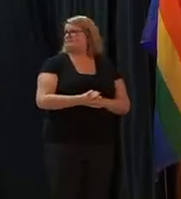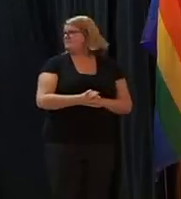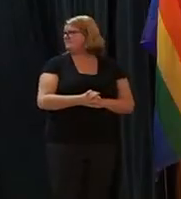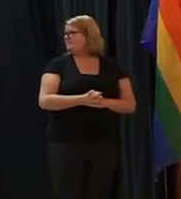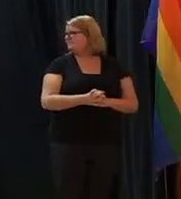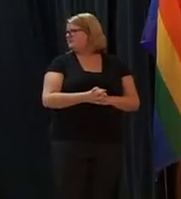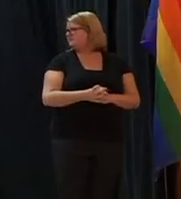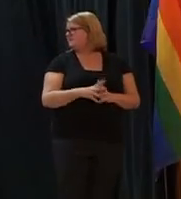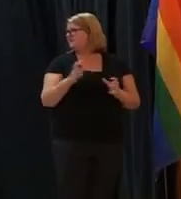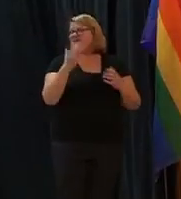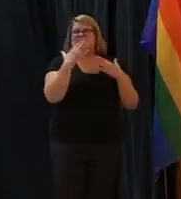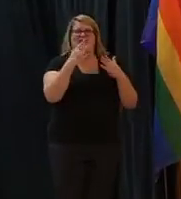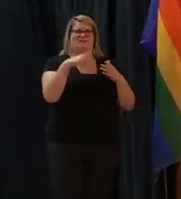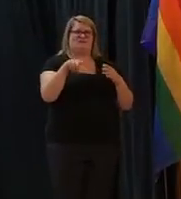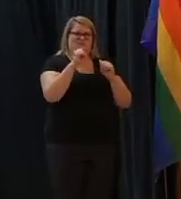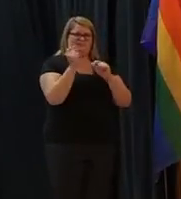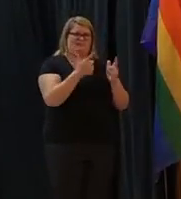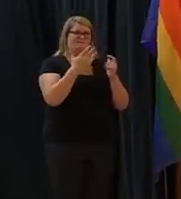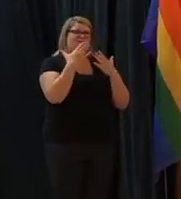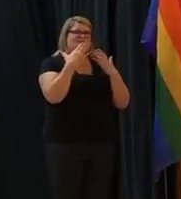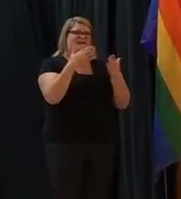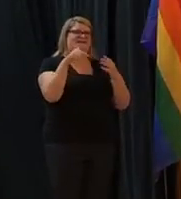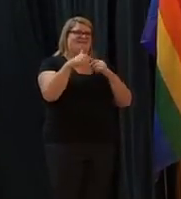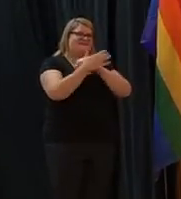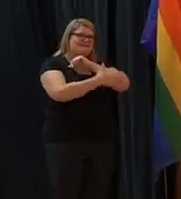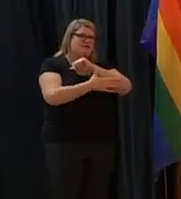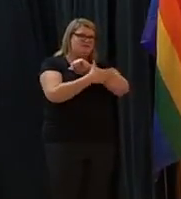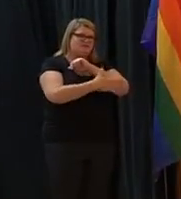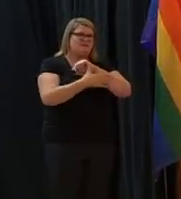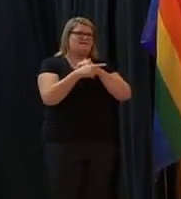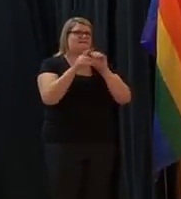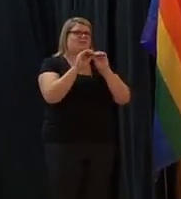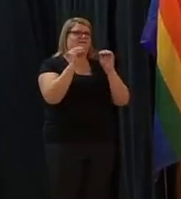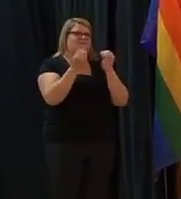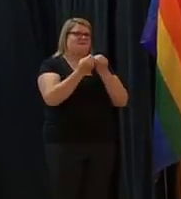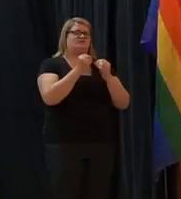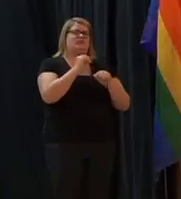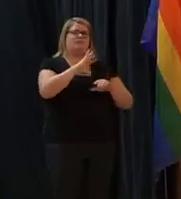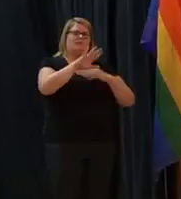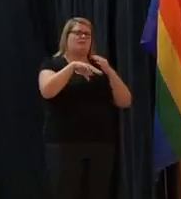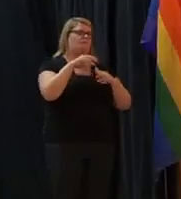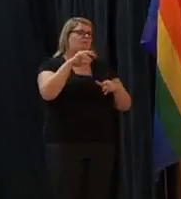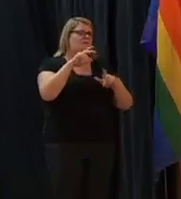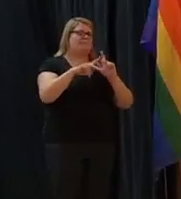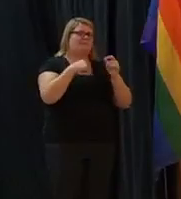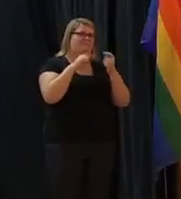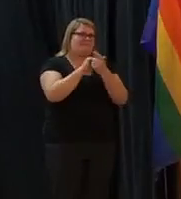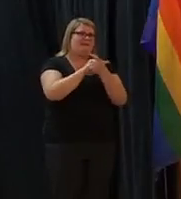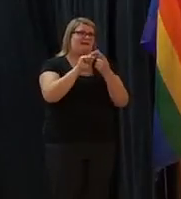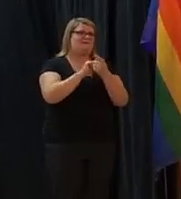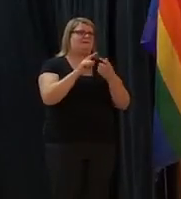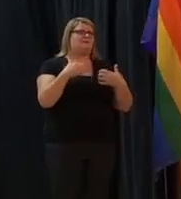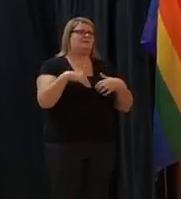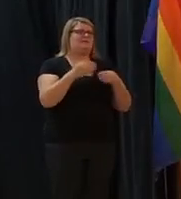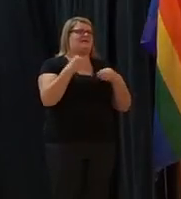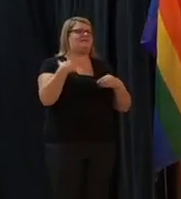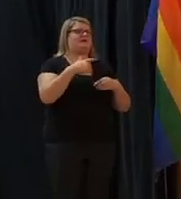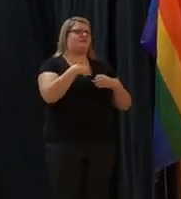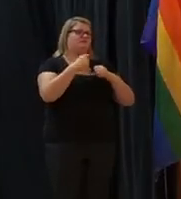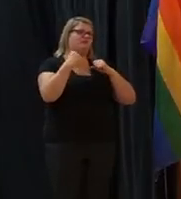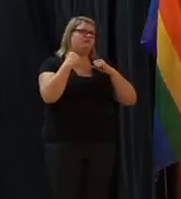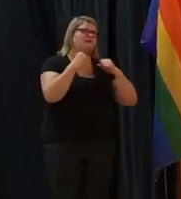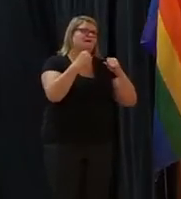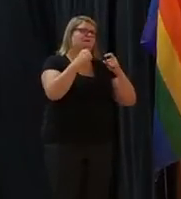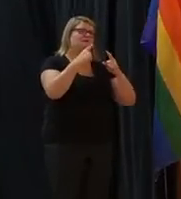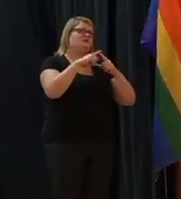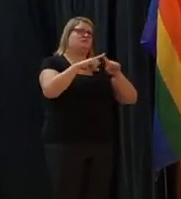I want to thank you all. I want to thank this country, this organization, and all the persons we have met, because they give us the strength to continue, to go